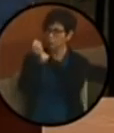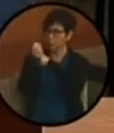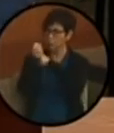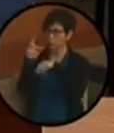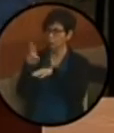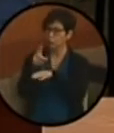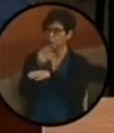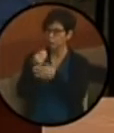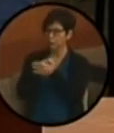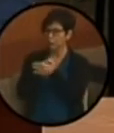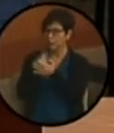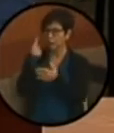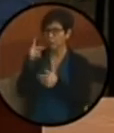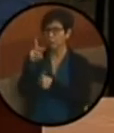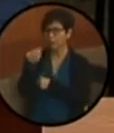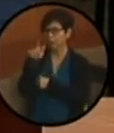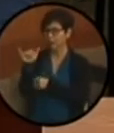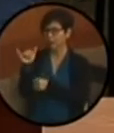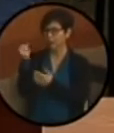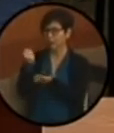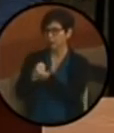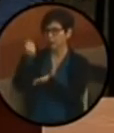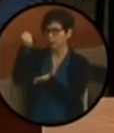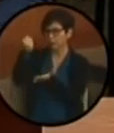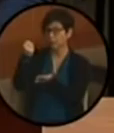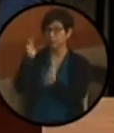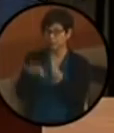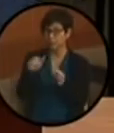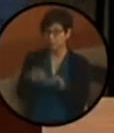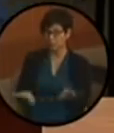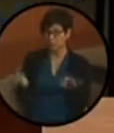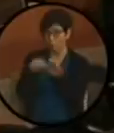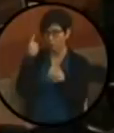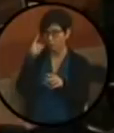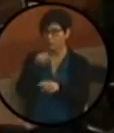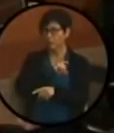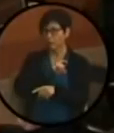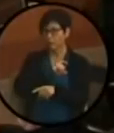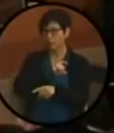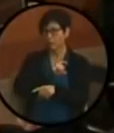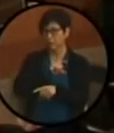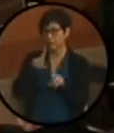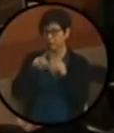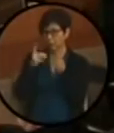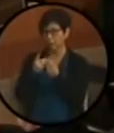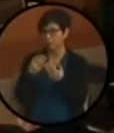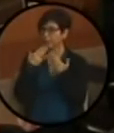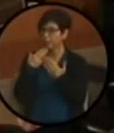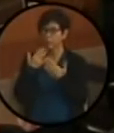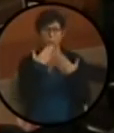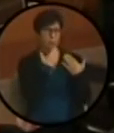CALIA accreditation. That's very important for the police department. Thank you. Thank you, Mr. Scala.